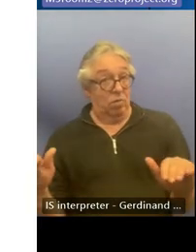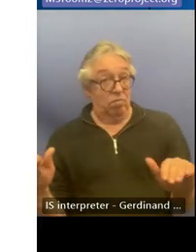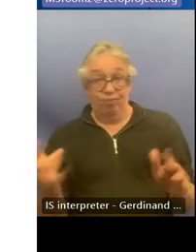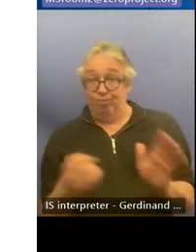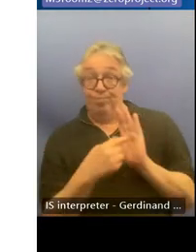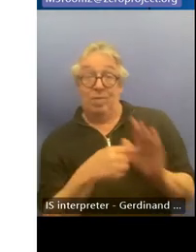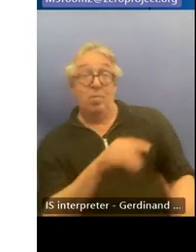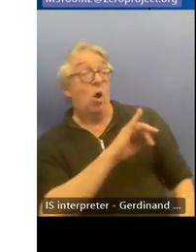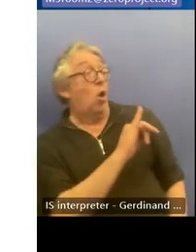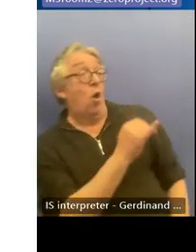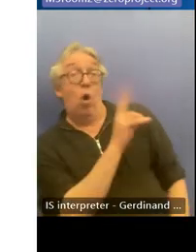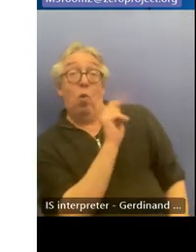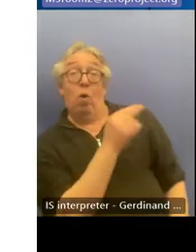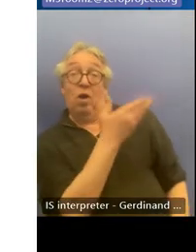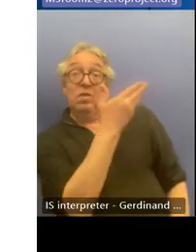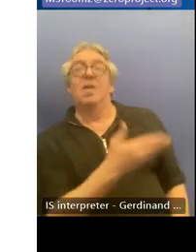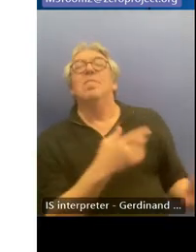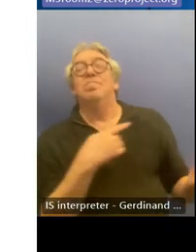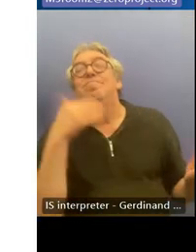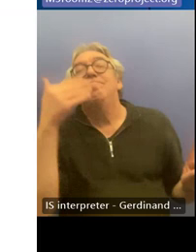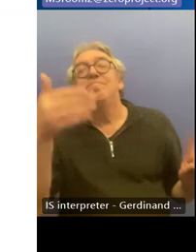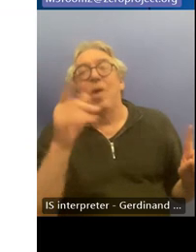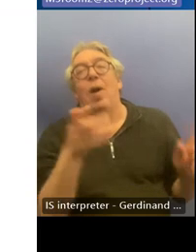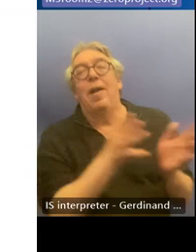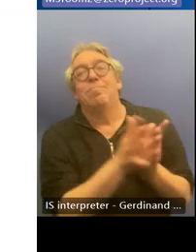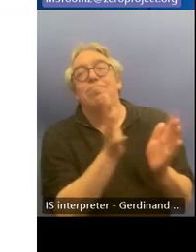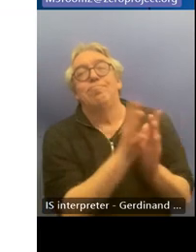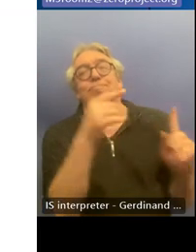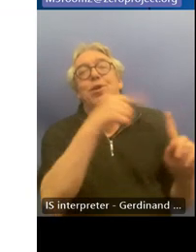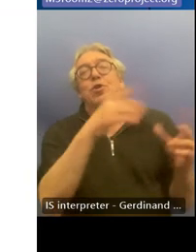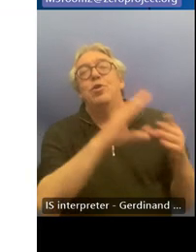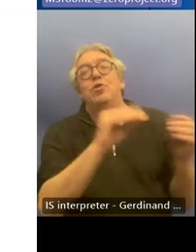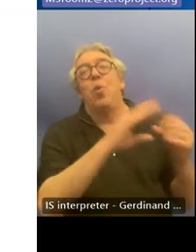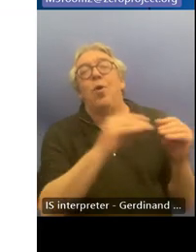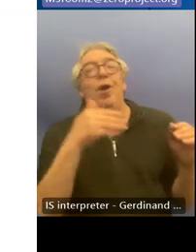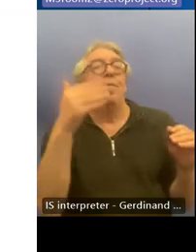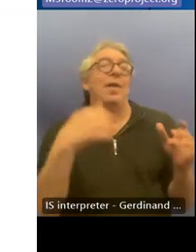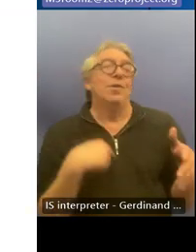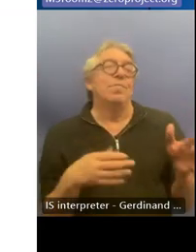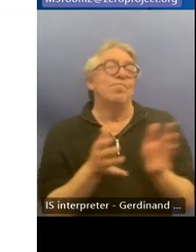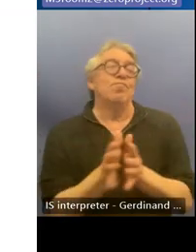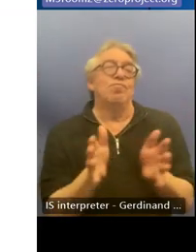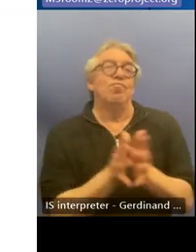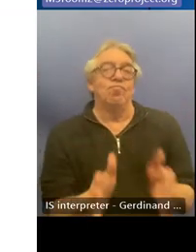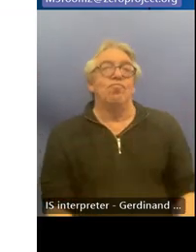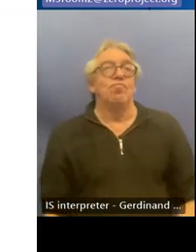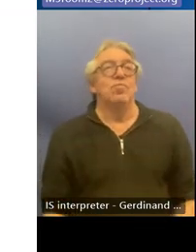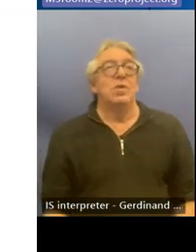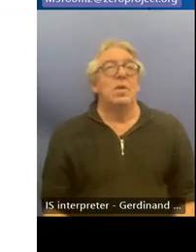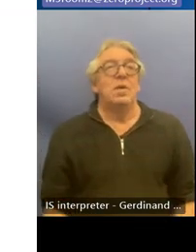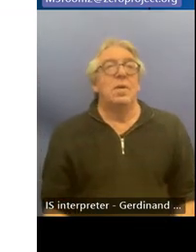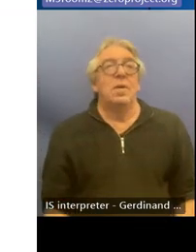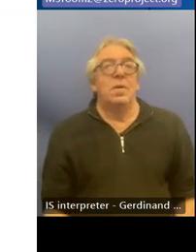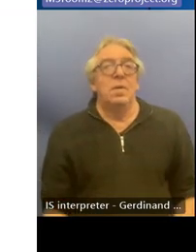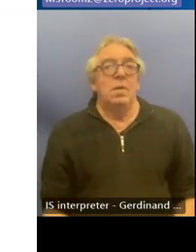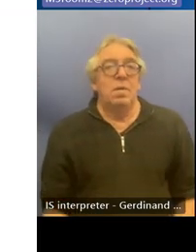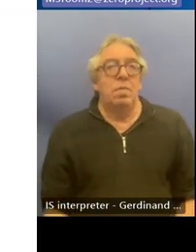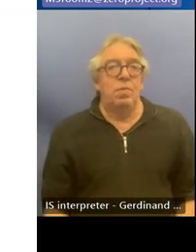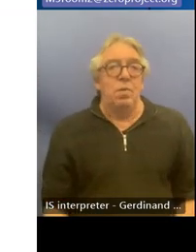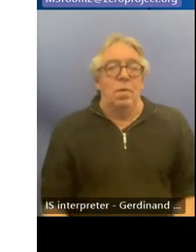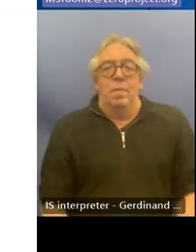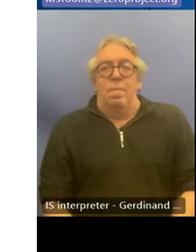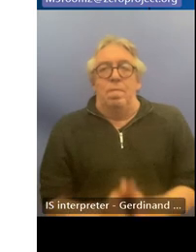I'm going to tell you his story. We work to end exclusion in schools, support the efforts